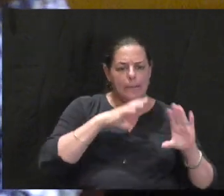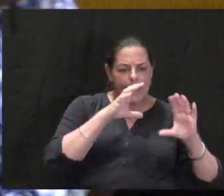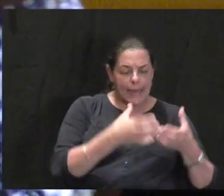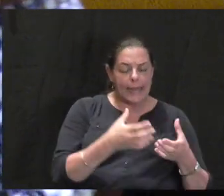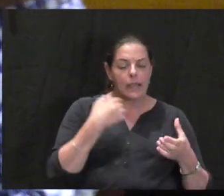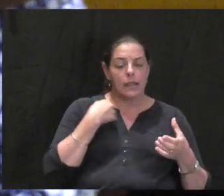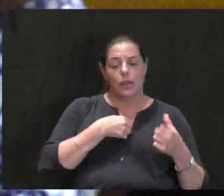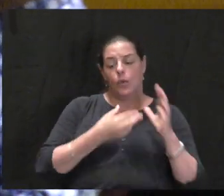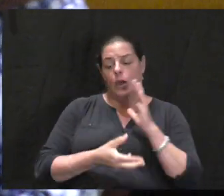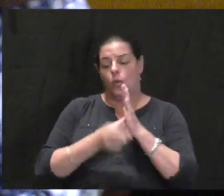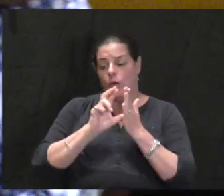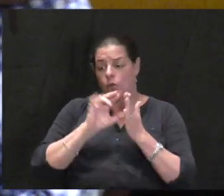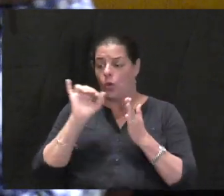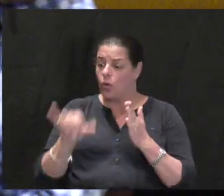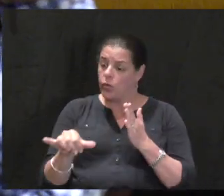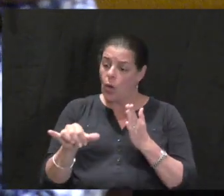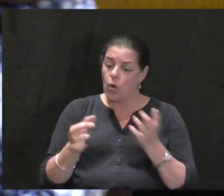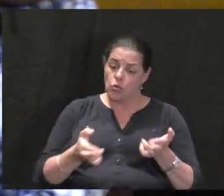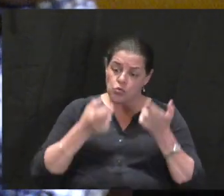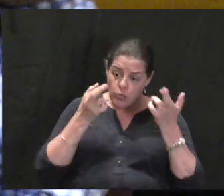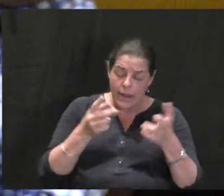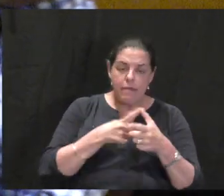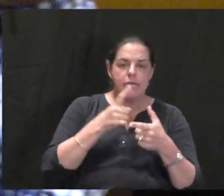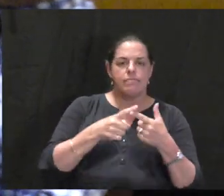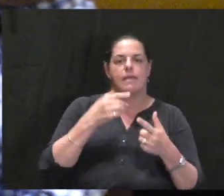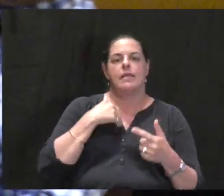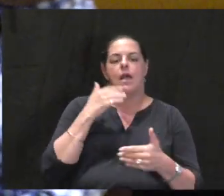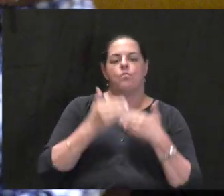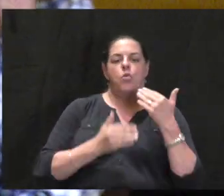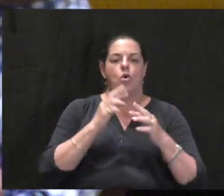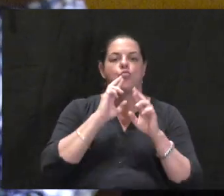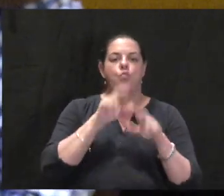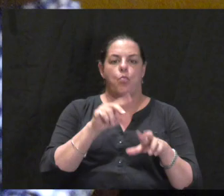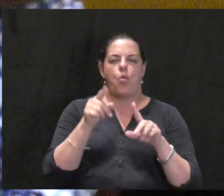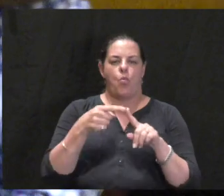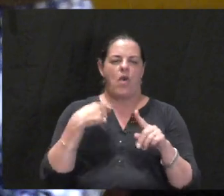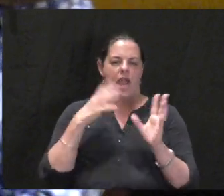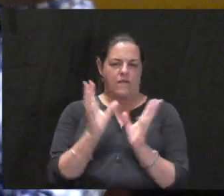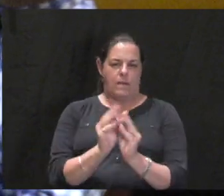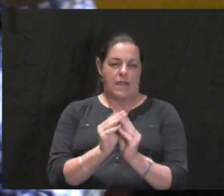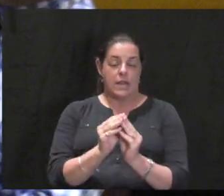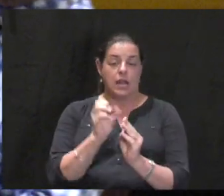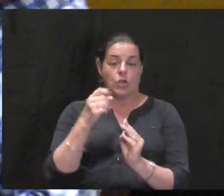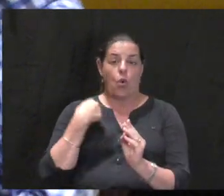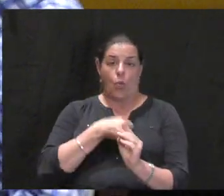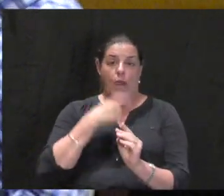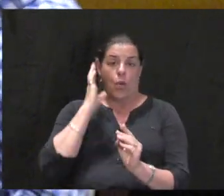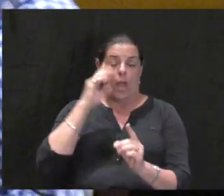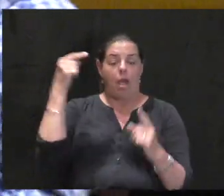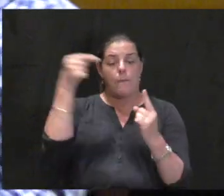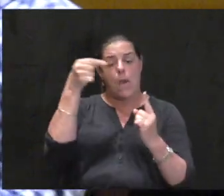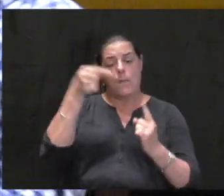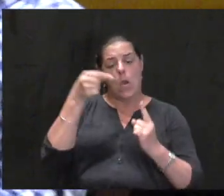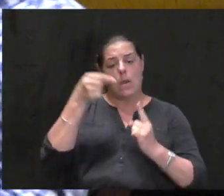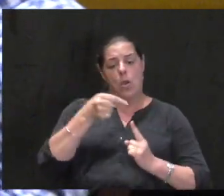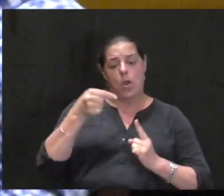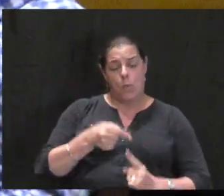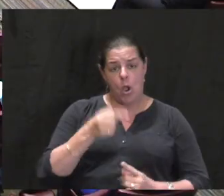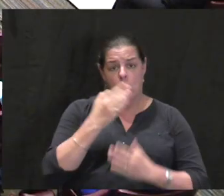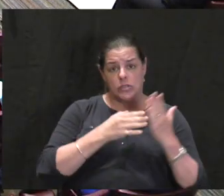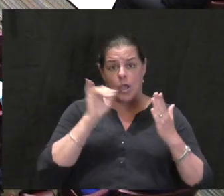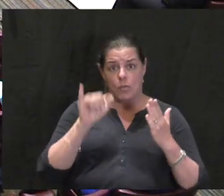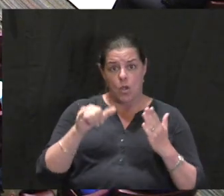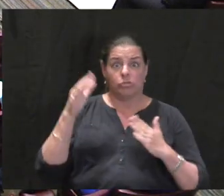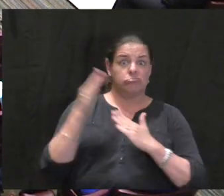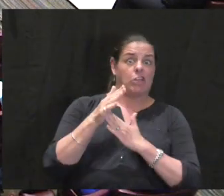today, and I'm going to start with our ombudsman. And for those of you who don't know Ms. Tammy Campbell and Ms. Sue Owenby, they are the people that work with